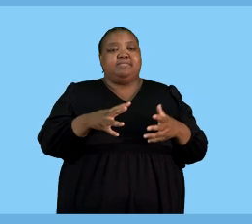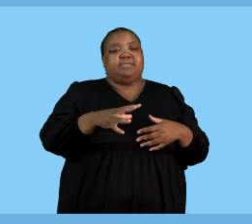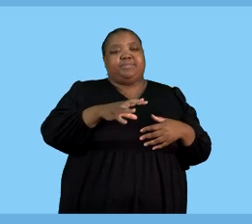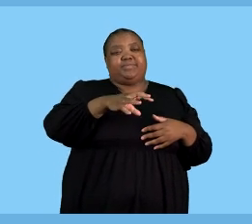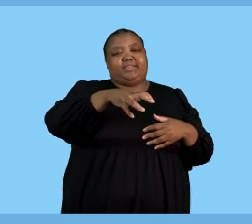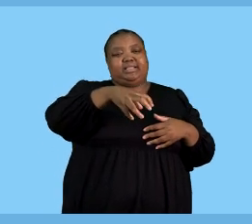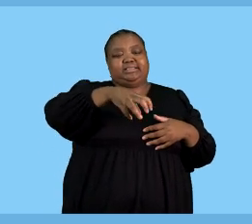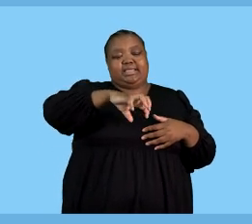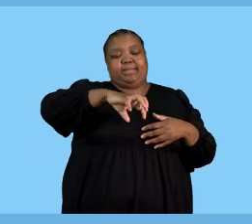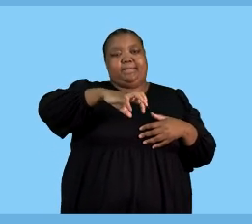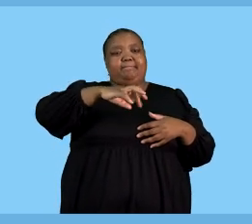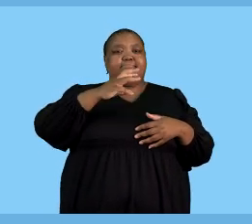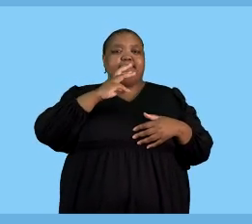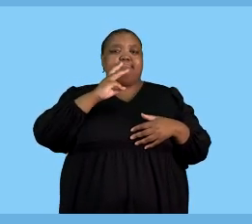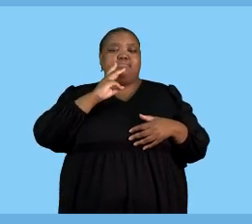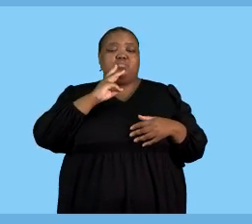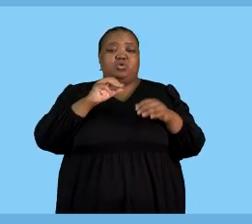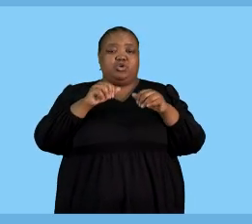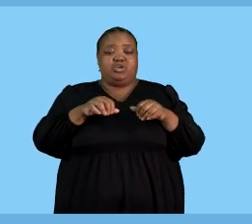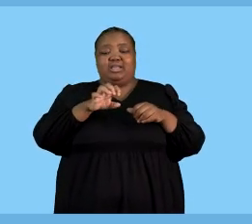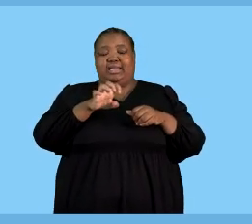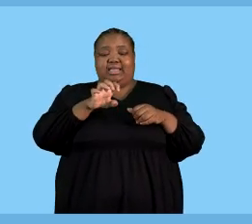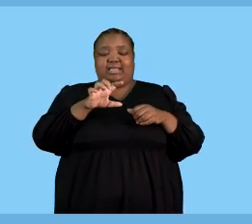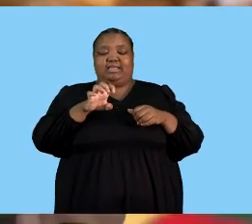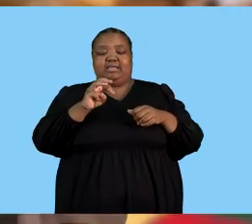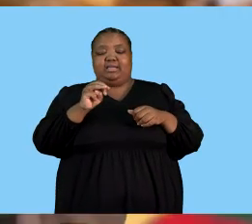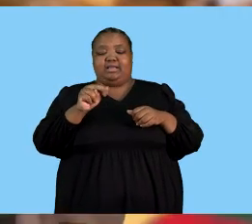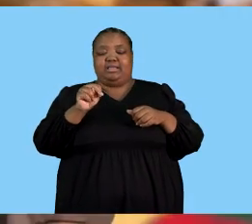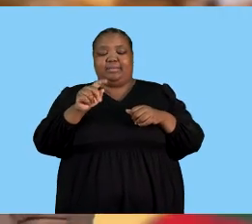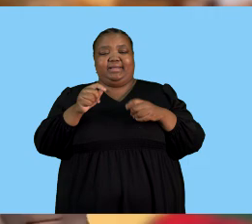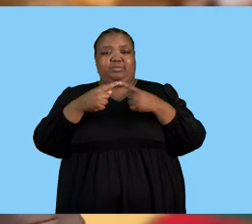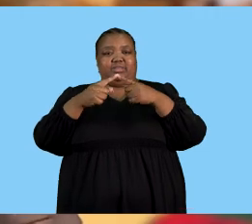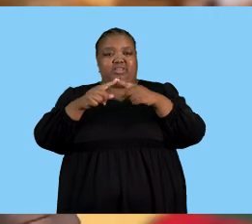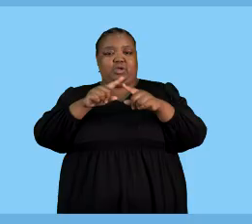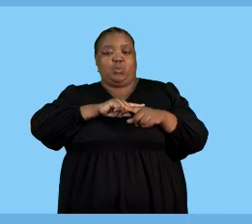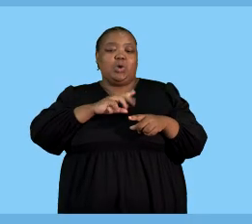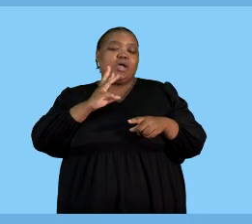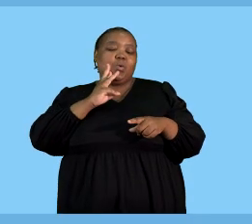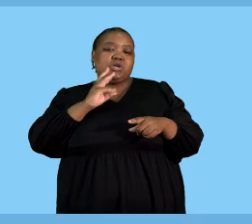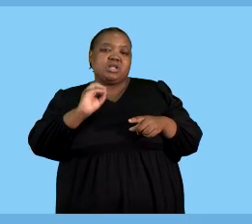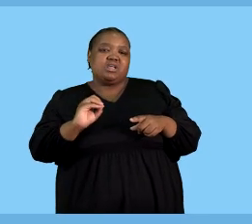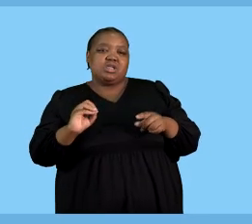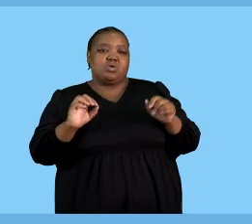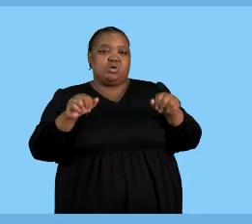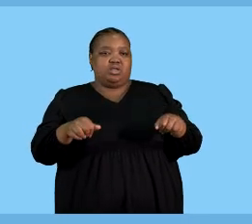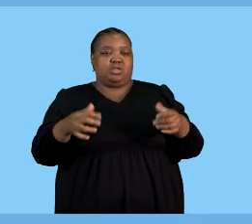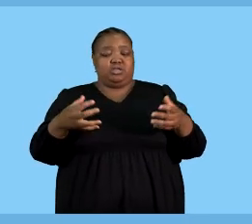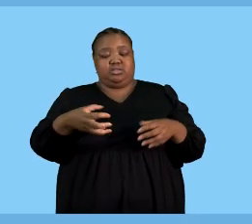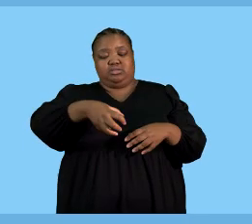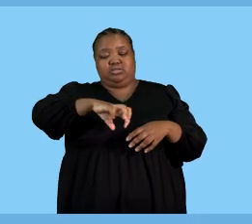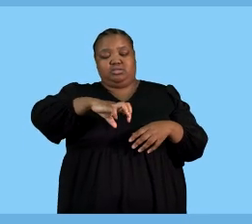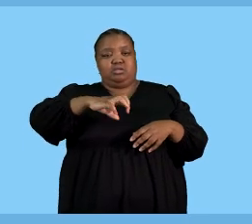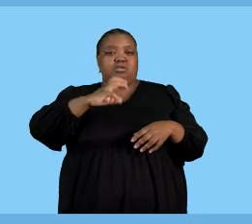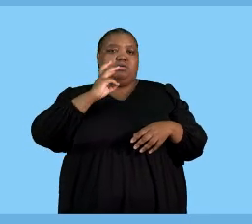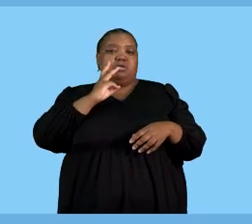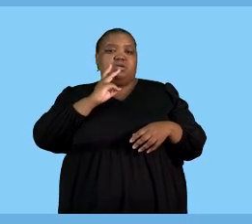tap water. So tap water can't be an element because there's water there, so it's not an element.